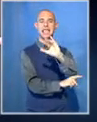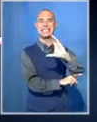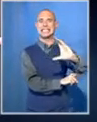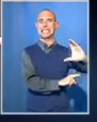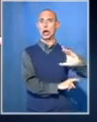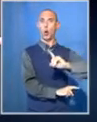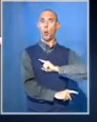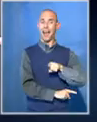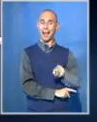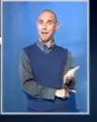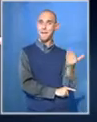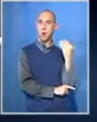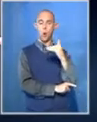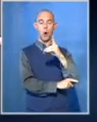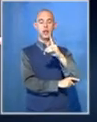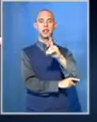against humanity in Darfur.